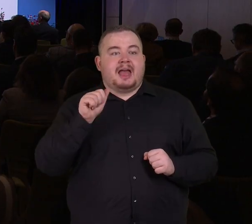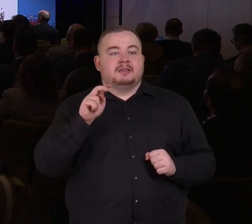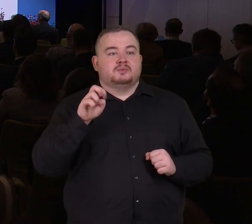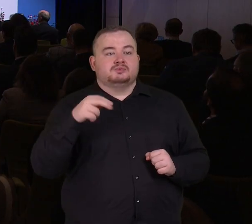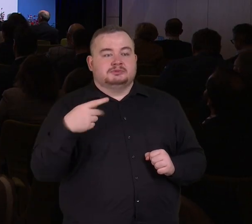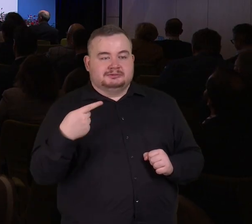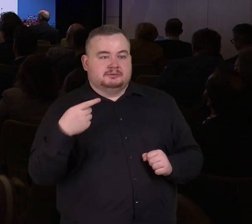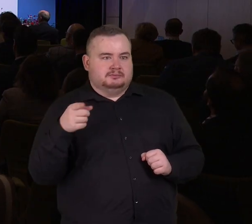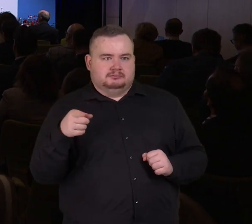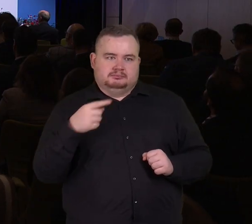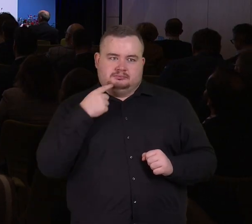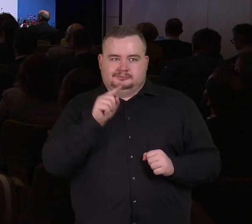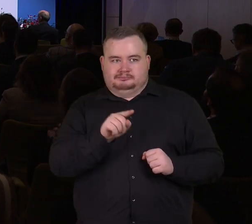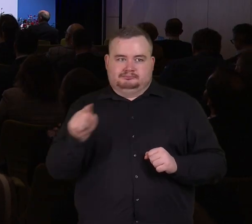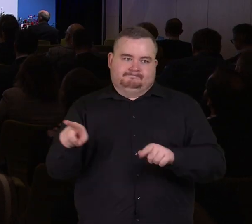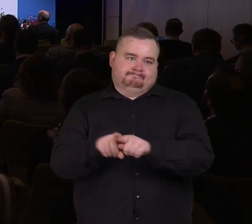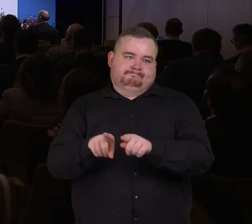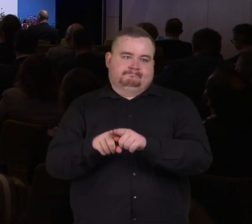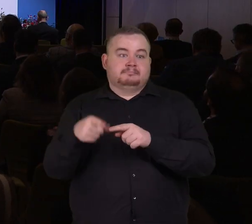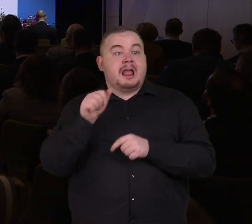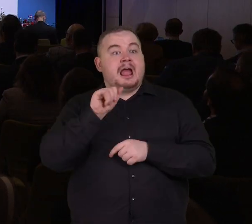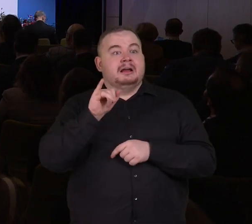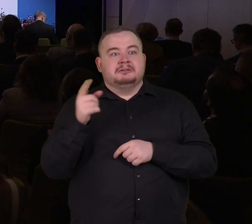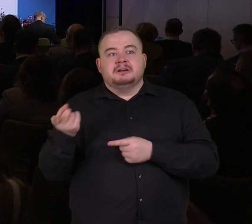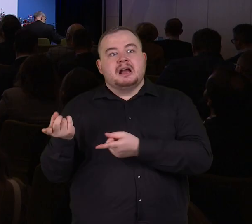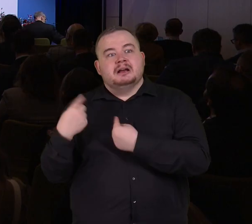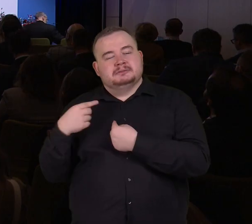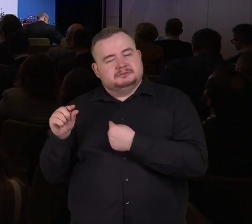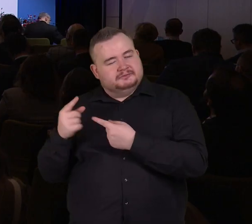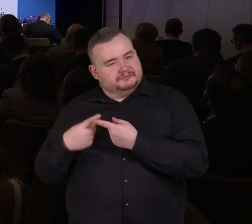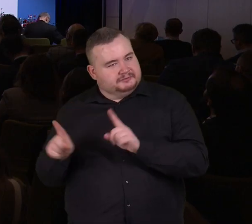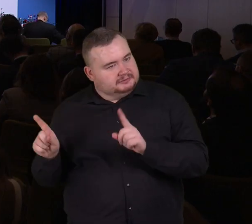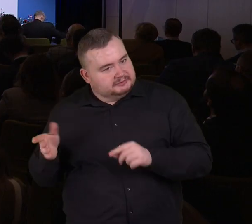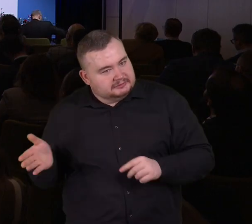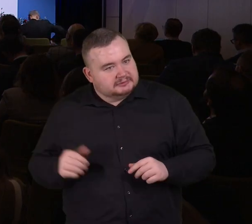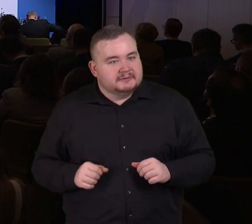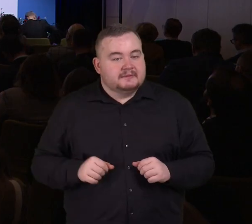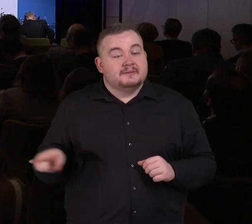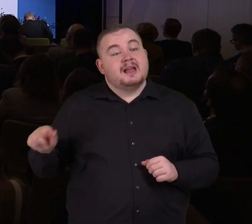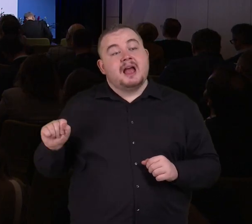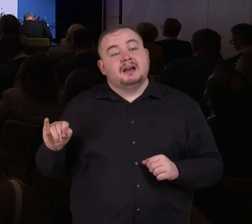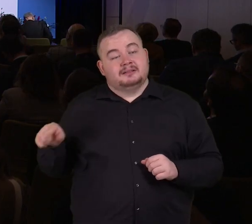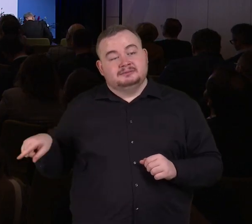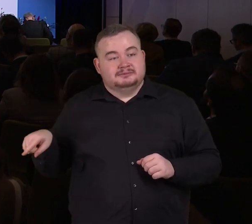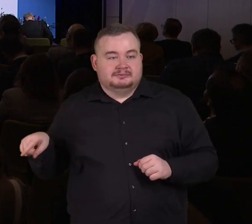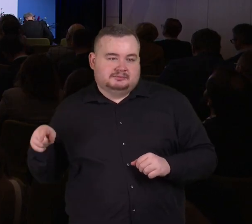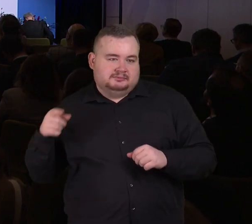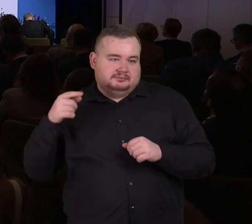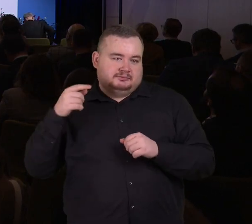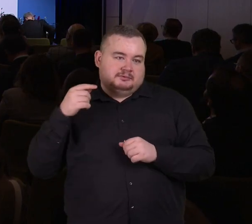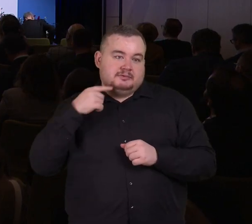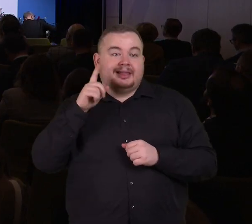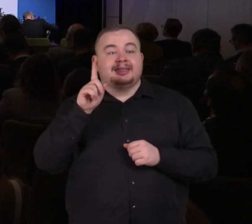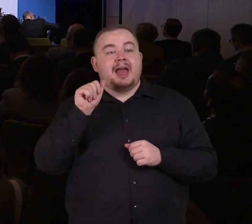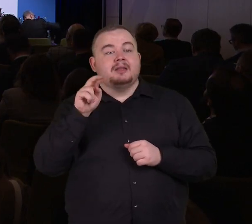that Danuta Hübner and Michel Barnier was, from this composition of 4 European Commissioner, the best one in the recent